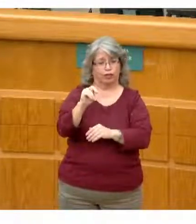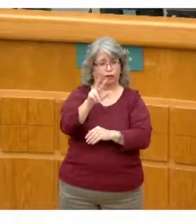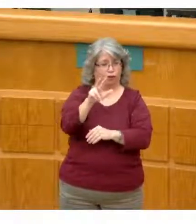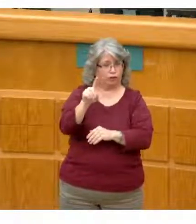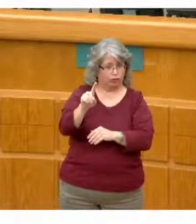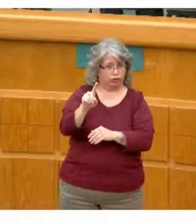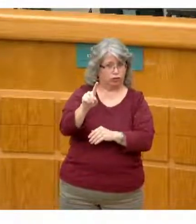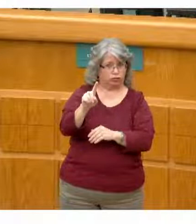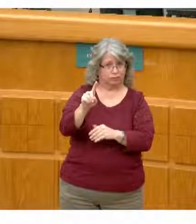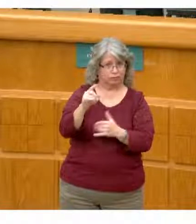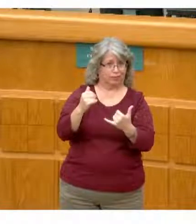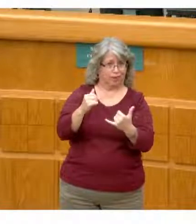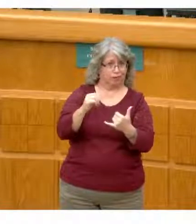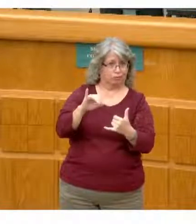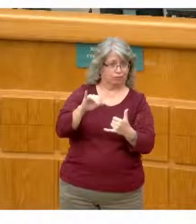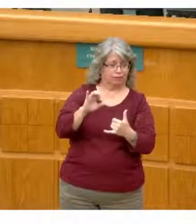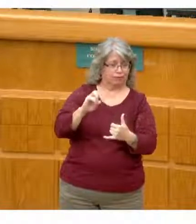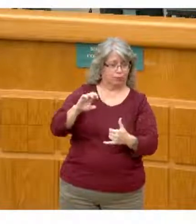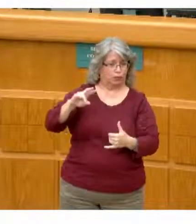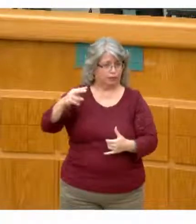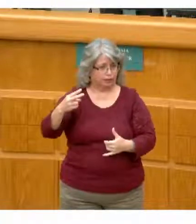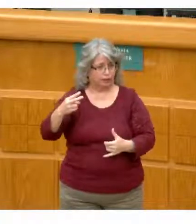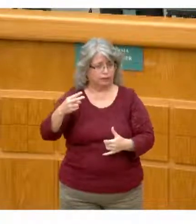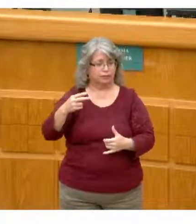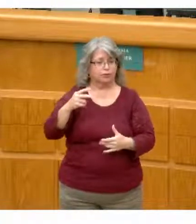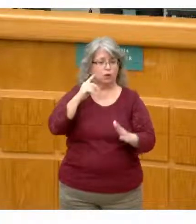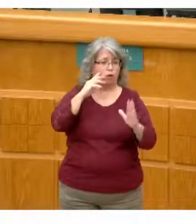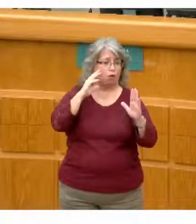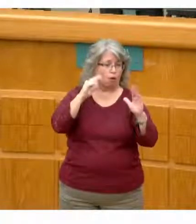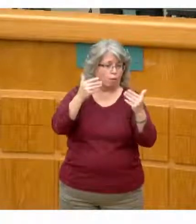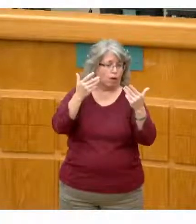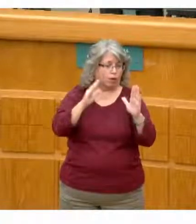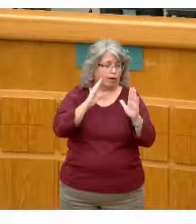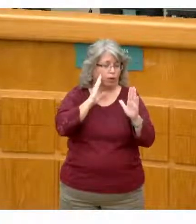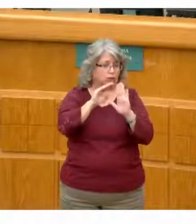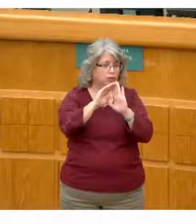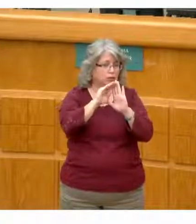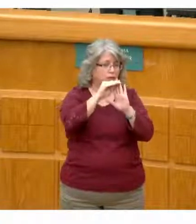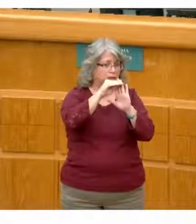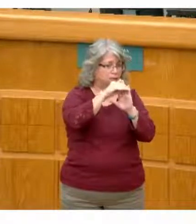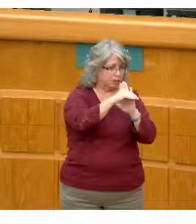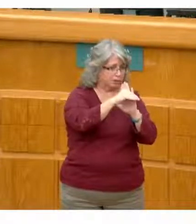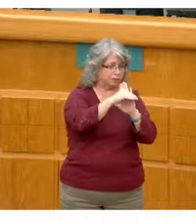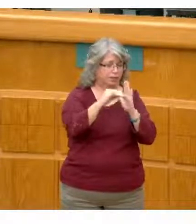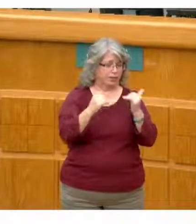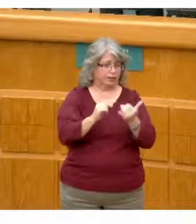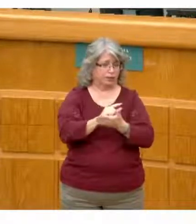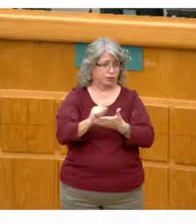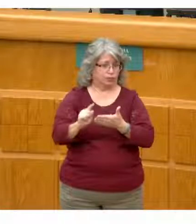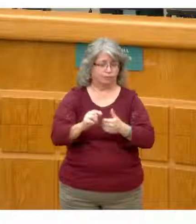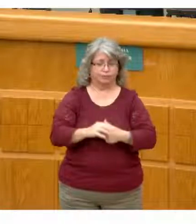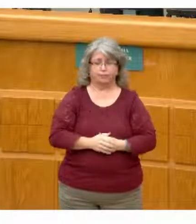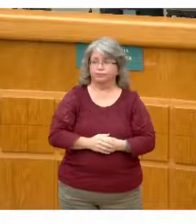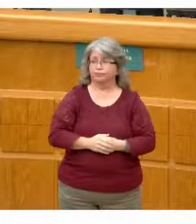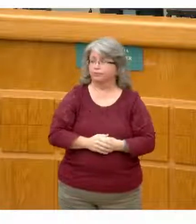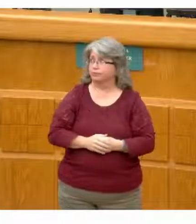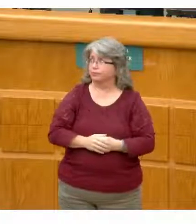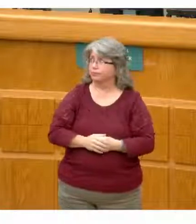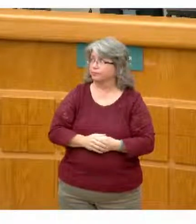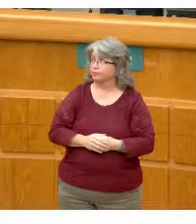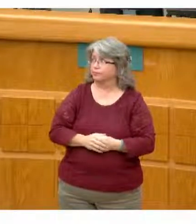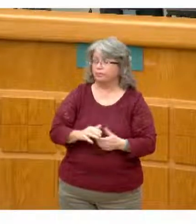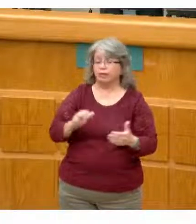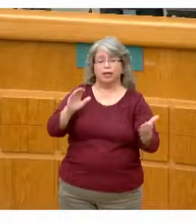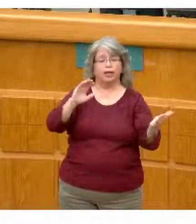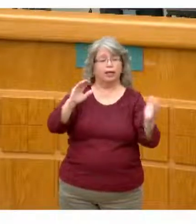already a couple days into February here, so hopefully it's already started to come down. What does this look like in terms of last